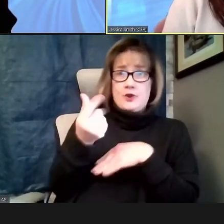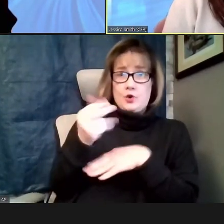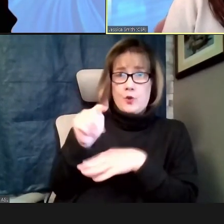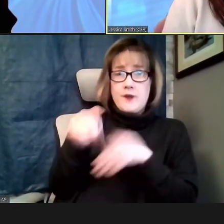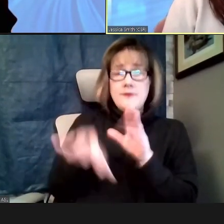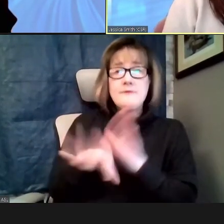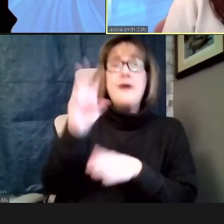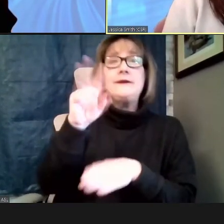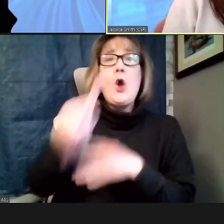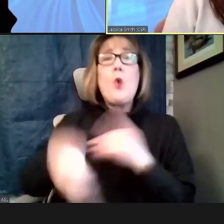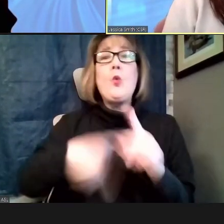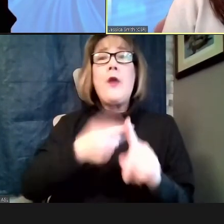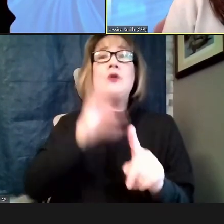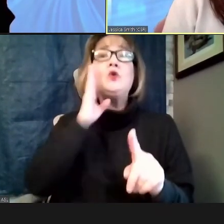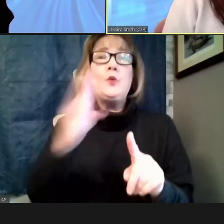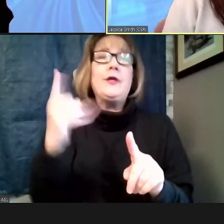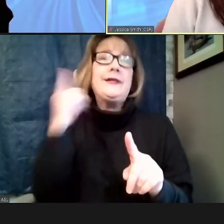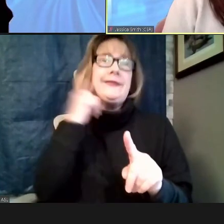to hear back?